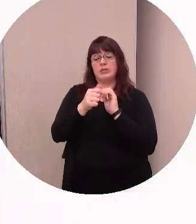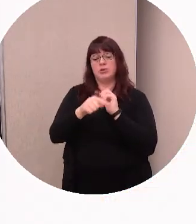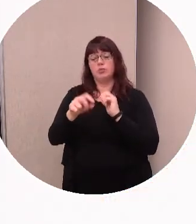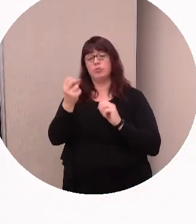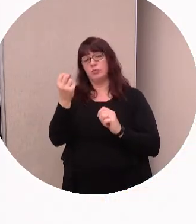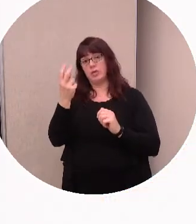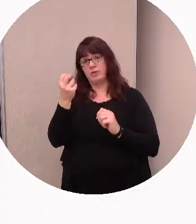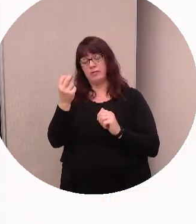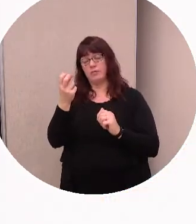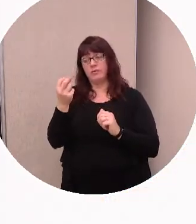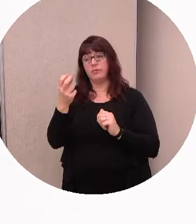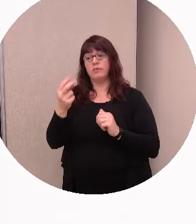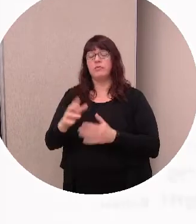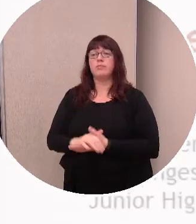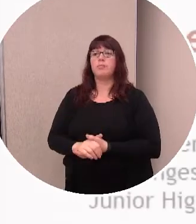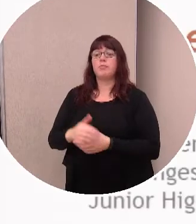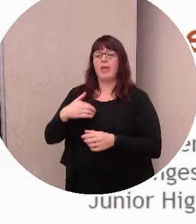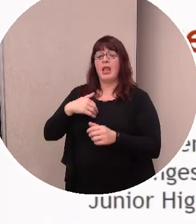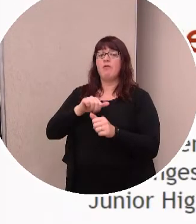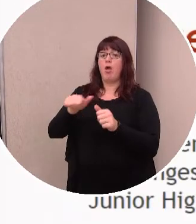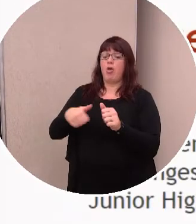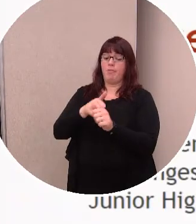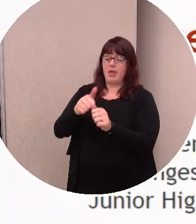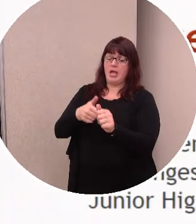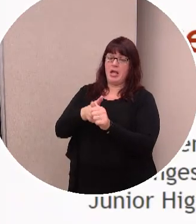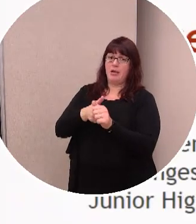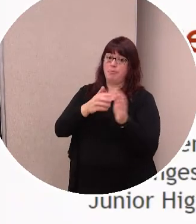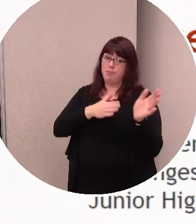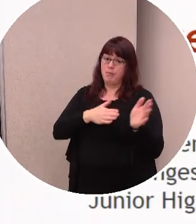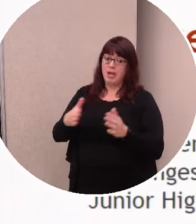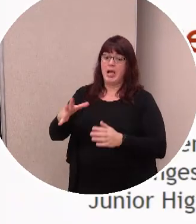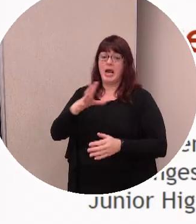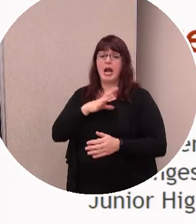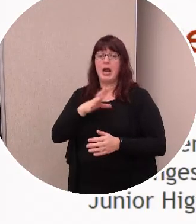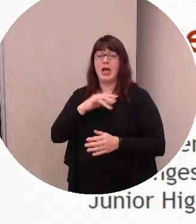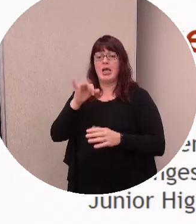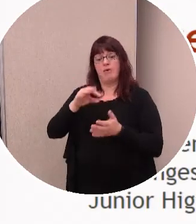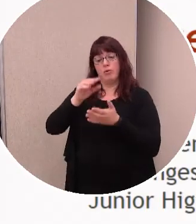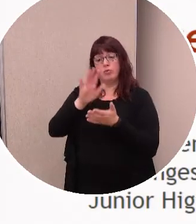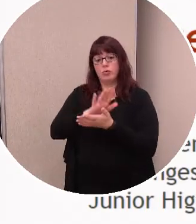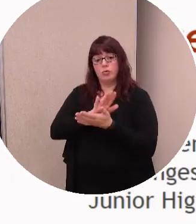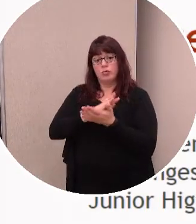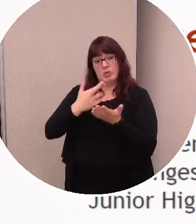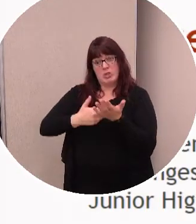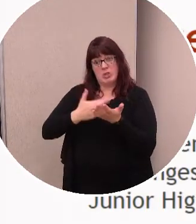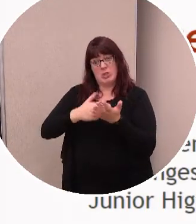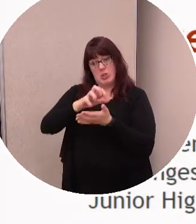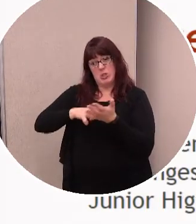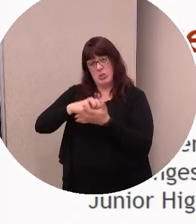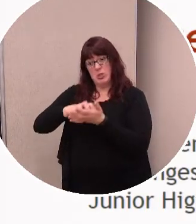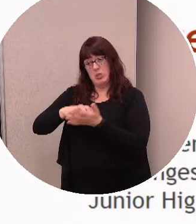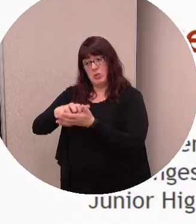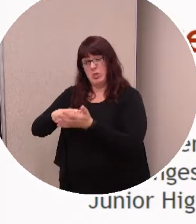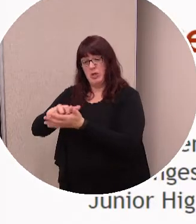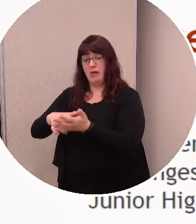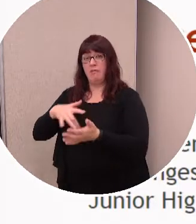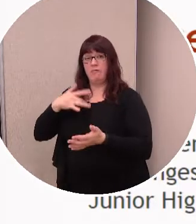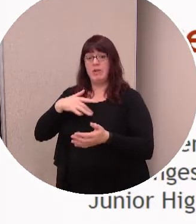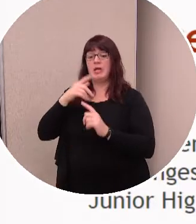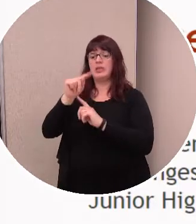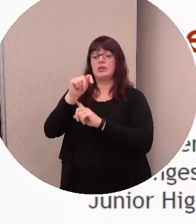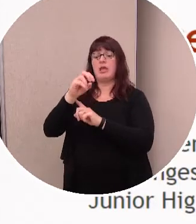There is a contingency plan in place to address enrollment pressures that are expected to be felt at